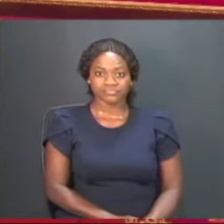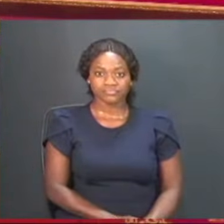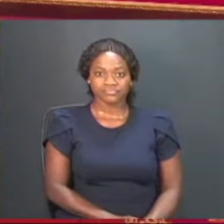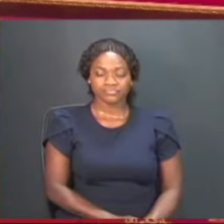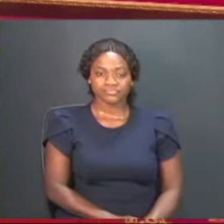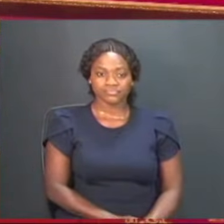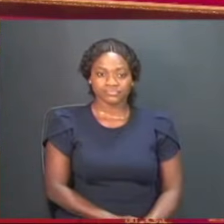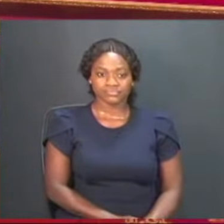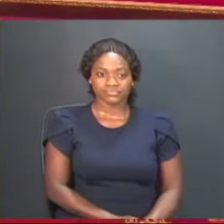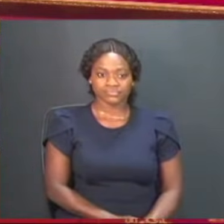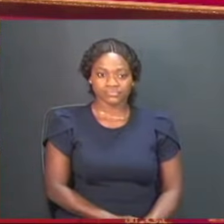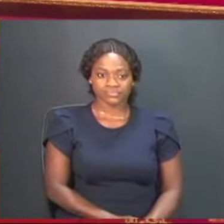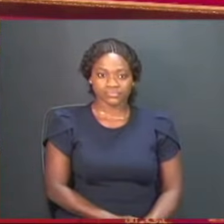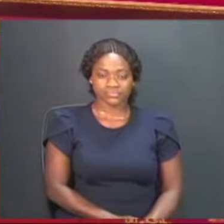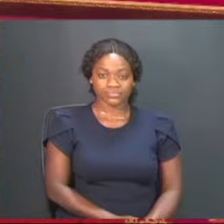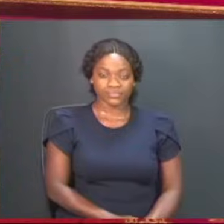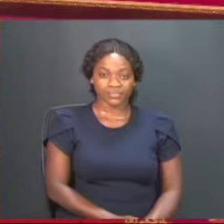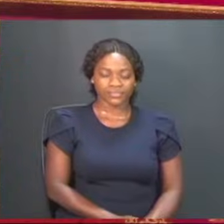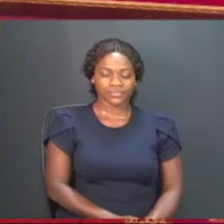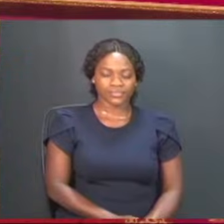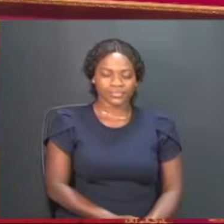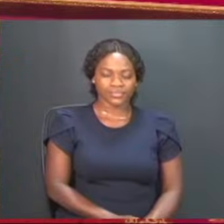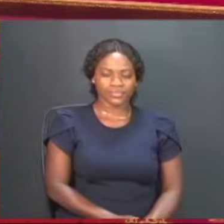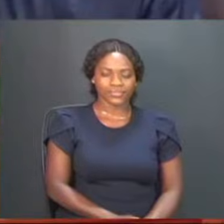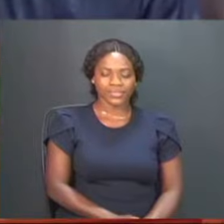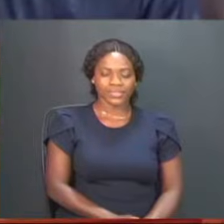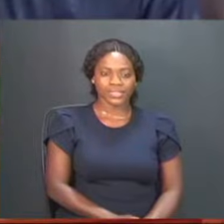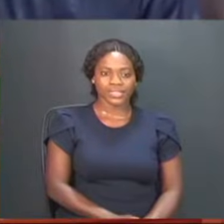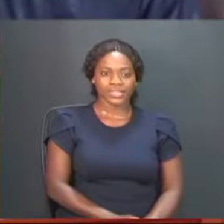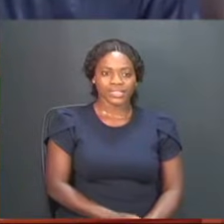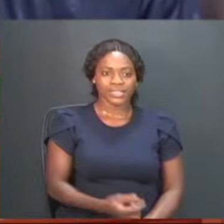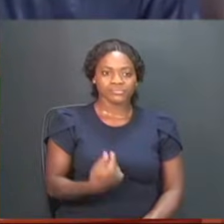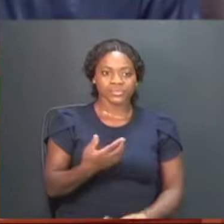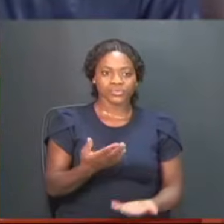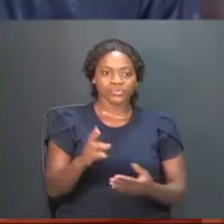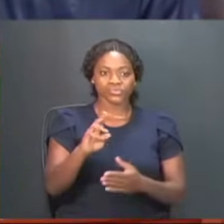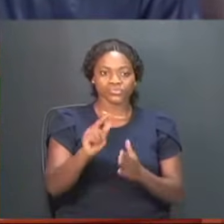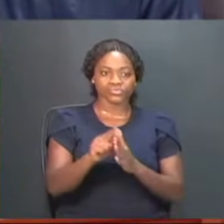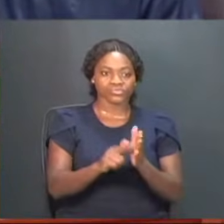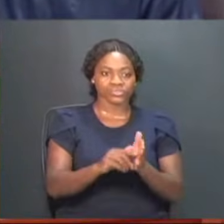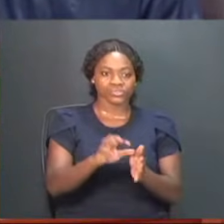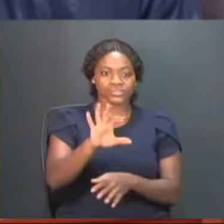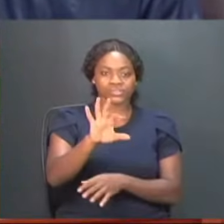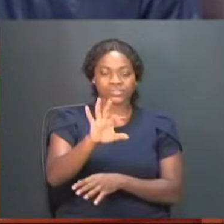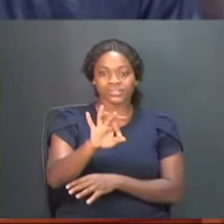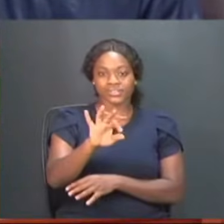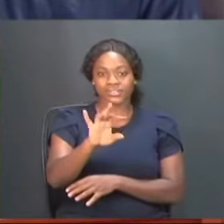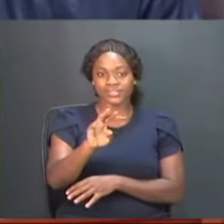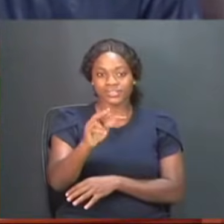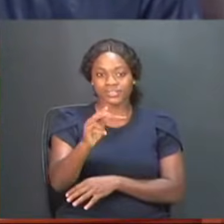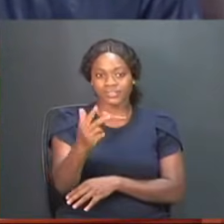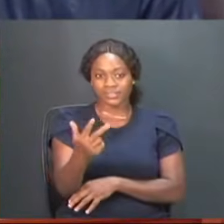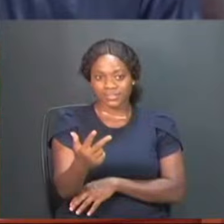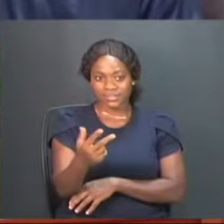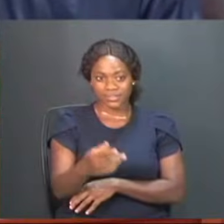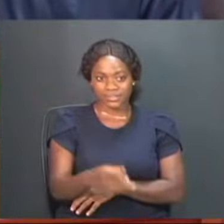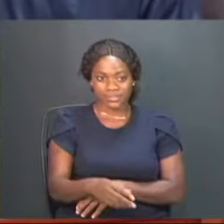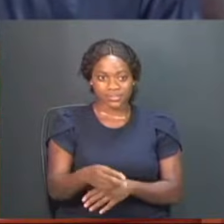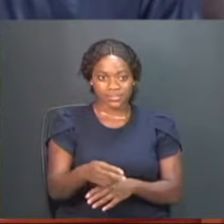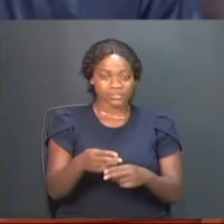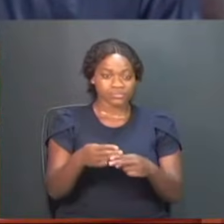So not to preempt what the majority leader will say, but I'm coming under 97.3. A short